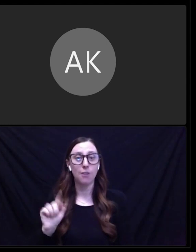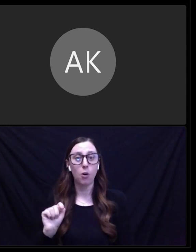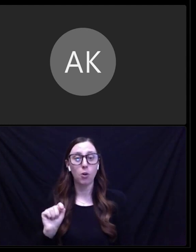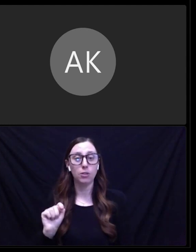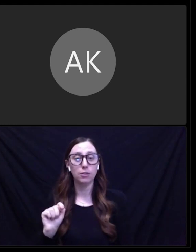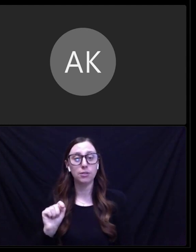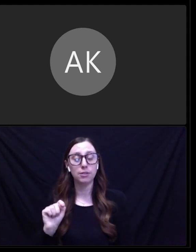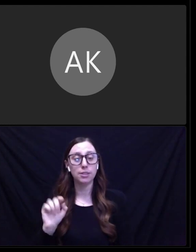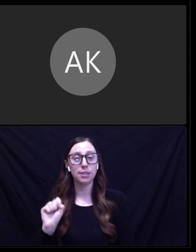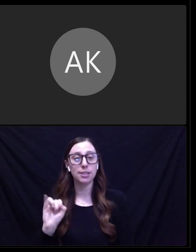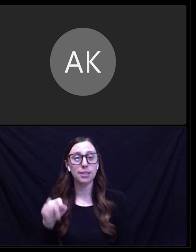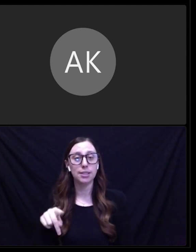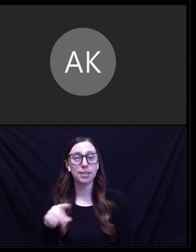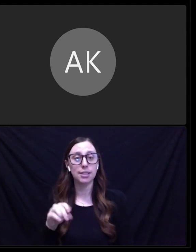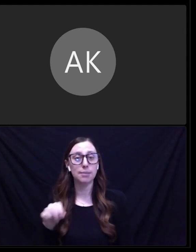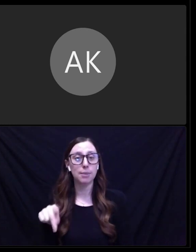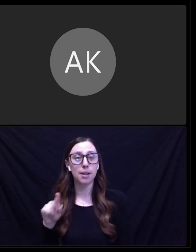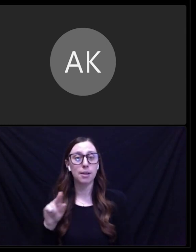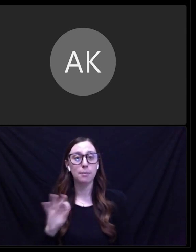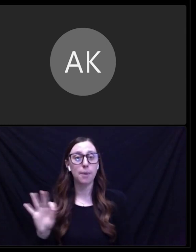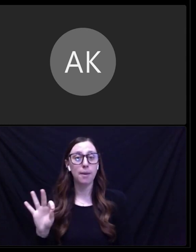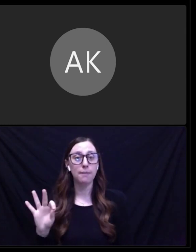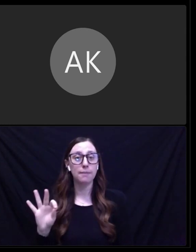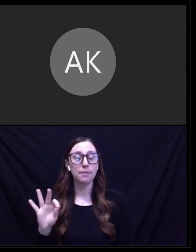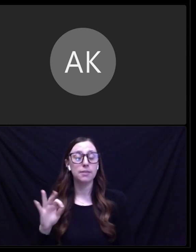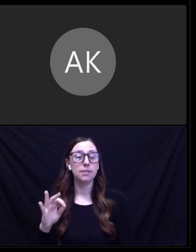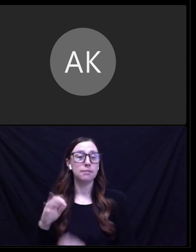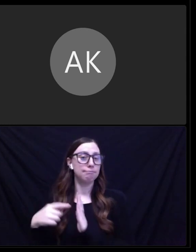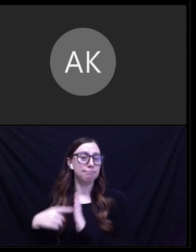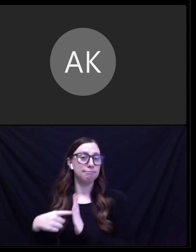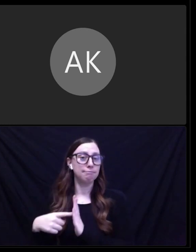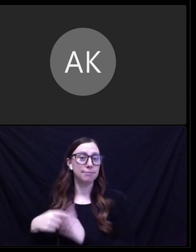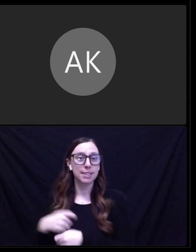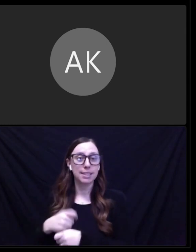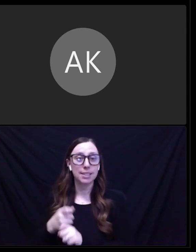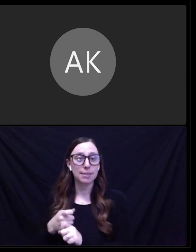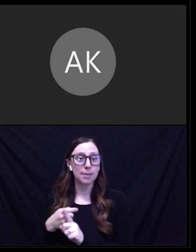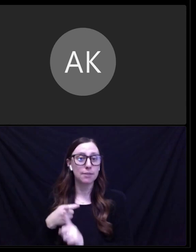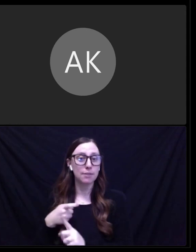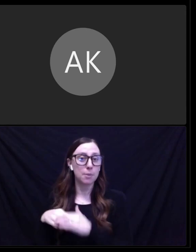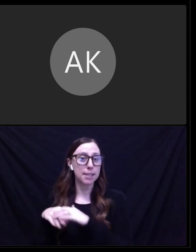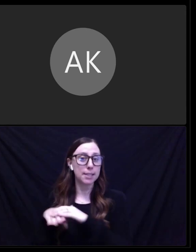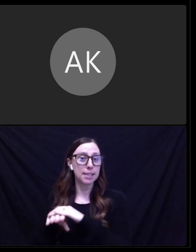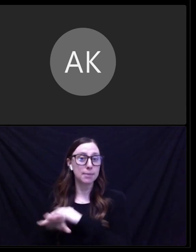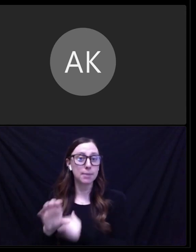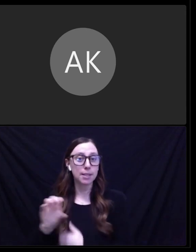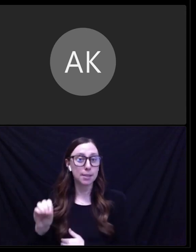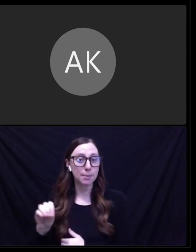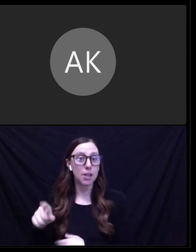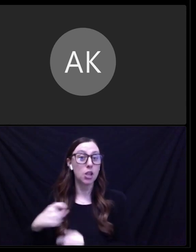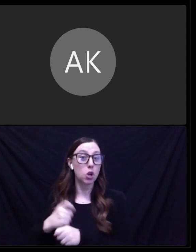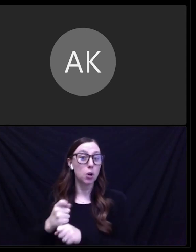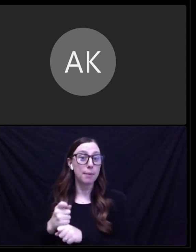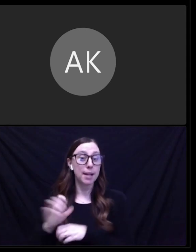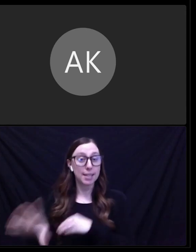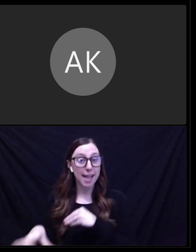It's made by an accessibility company. They're made as add-ons to the sip and